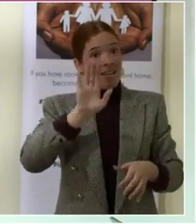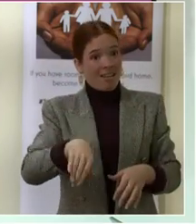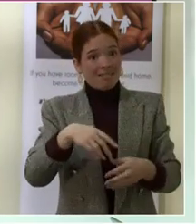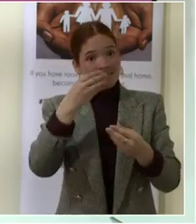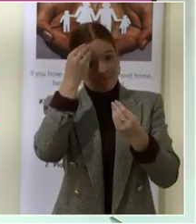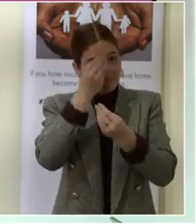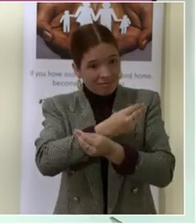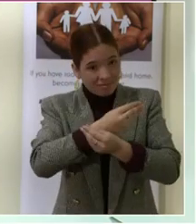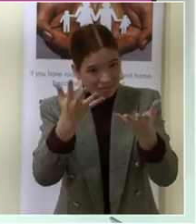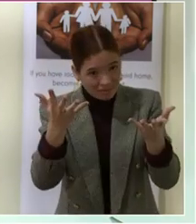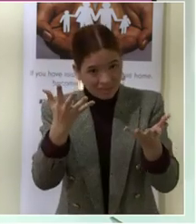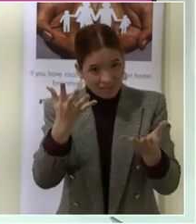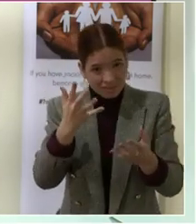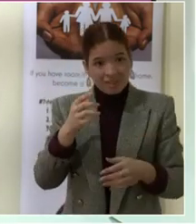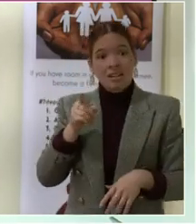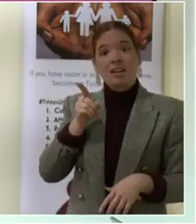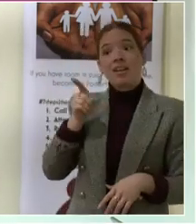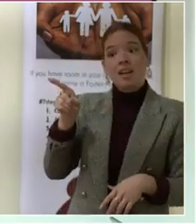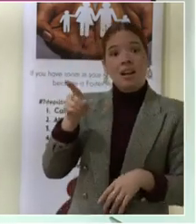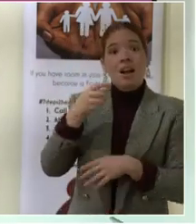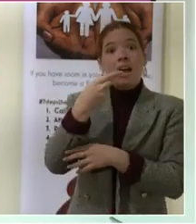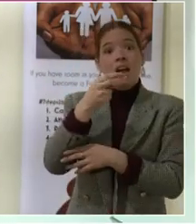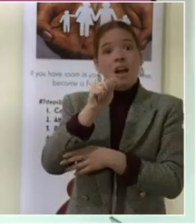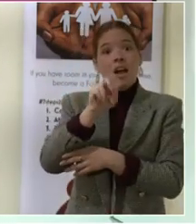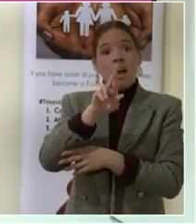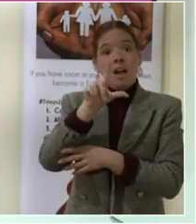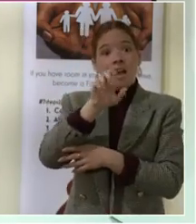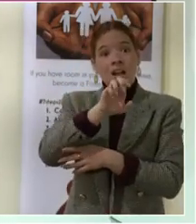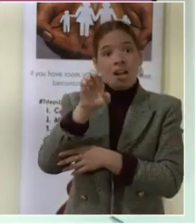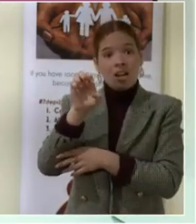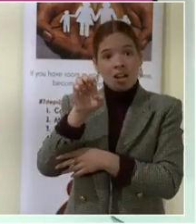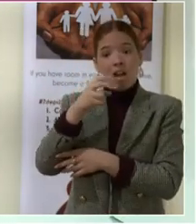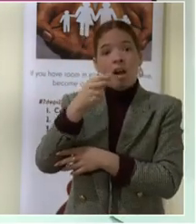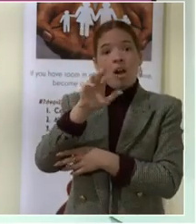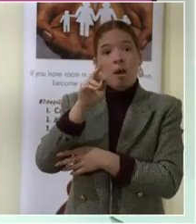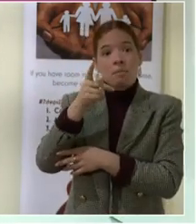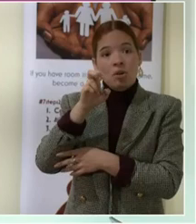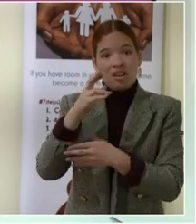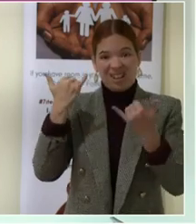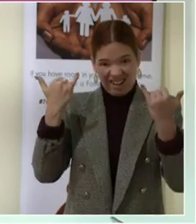be our Director of the Office of Neighborhood Safety and Engagement.